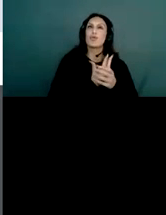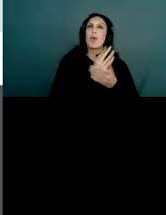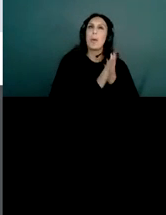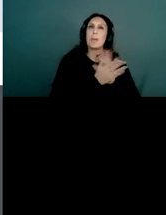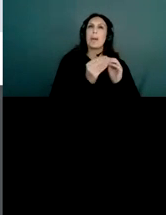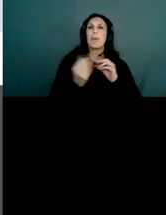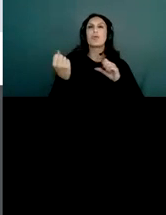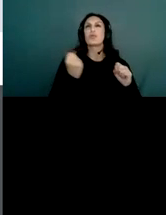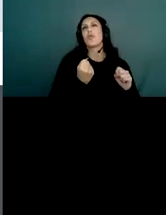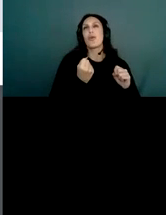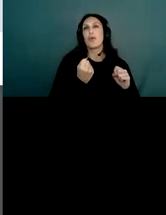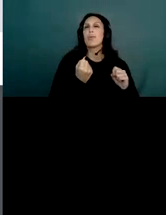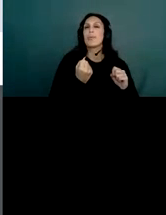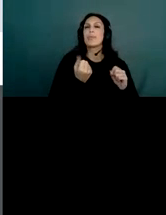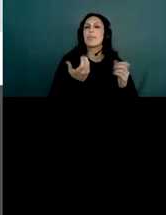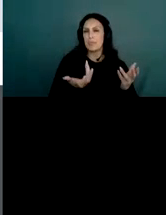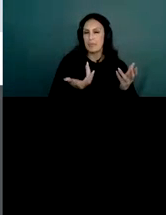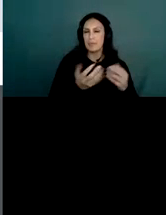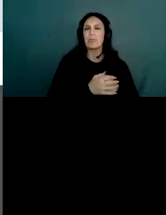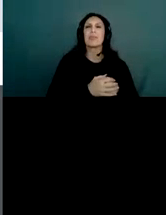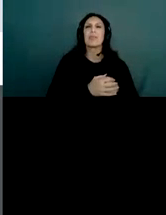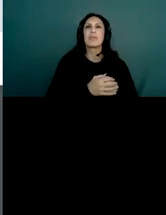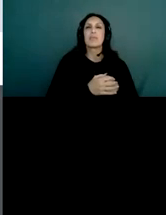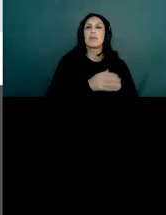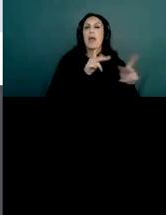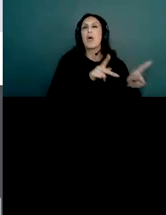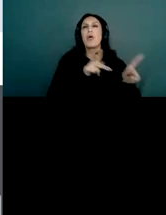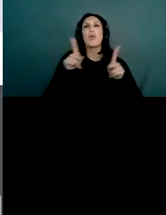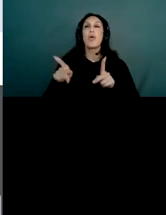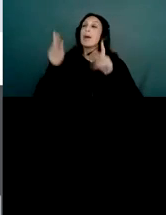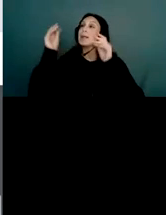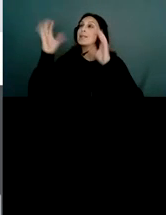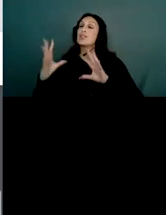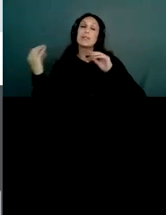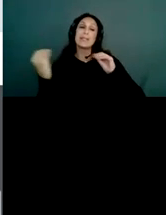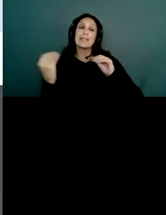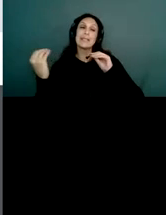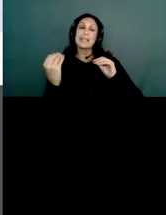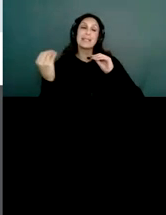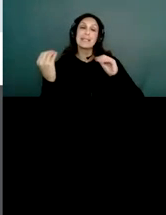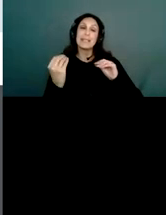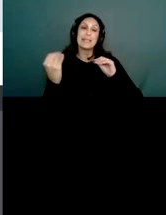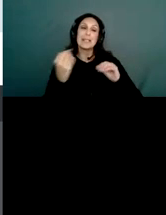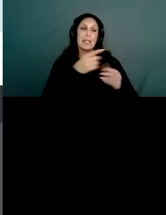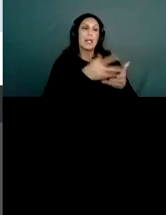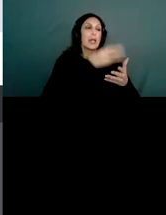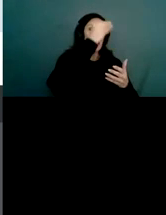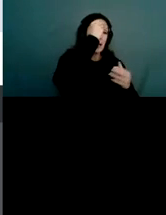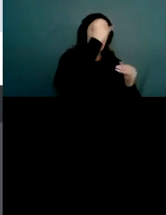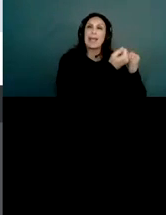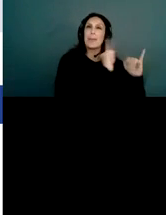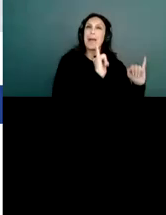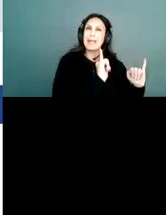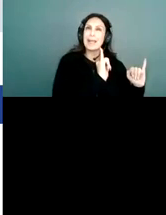it's basically a lesson plan scripted out for you if you want to go ahead and continue working on those skills with your students at